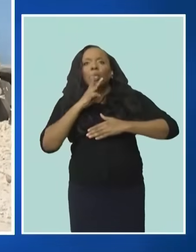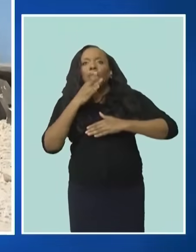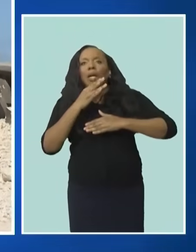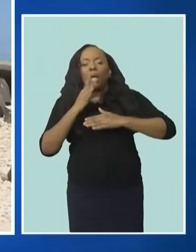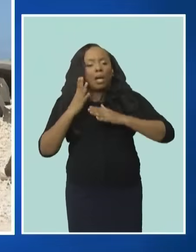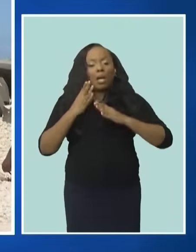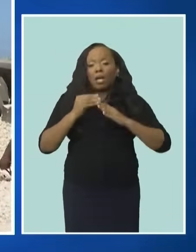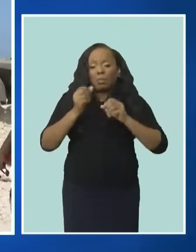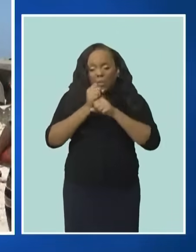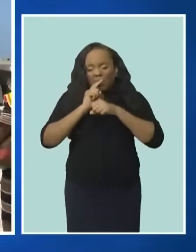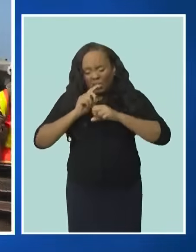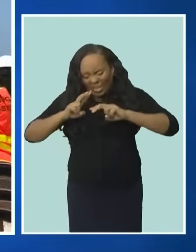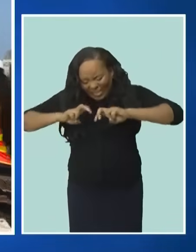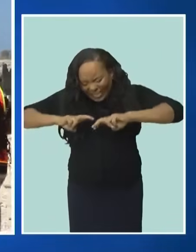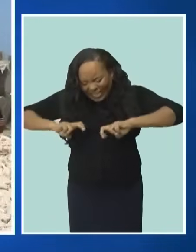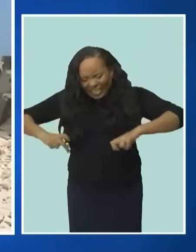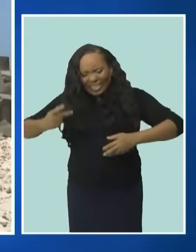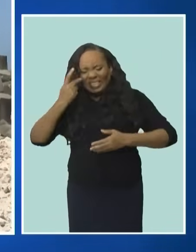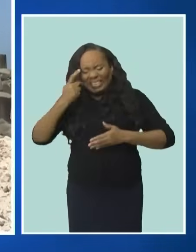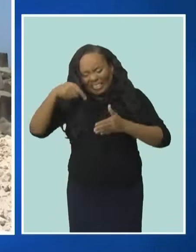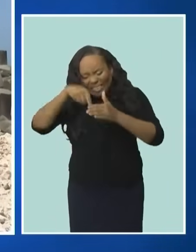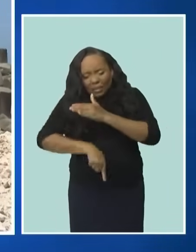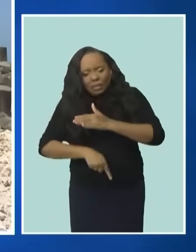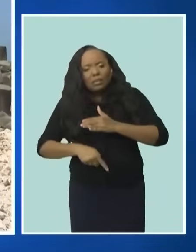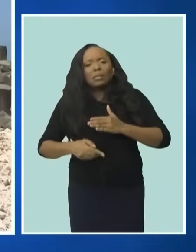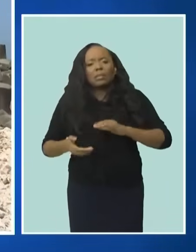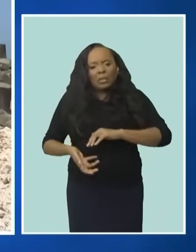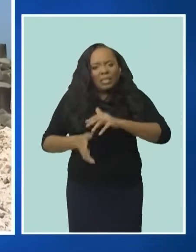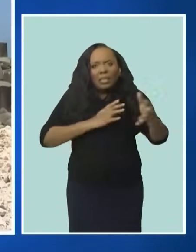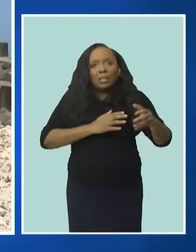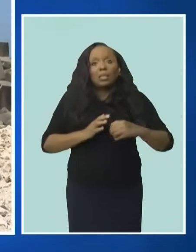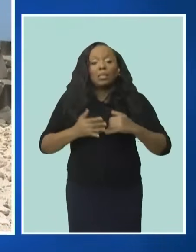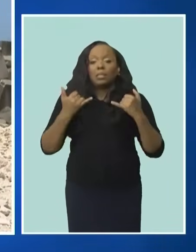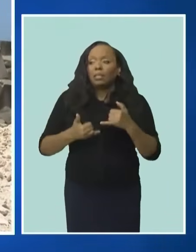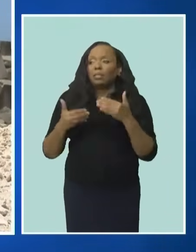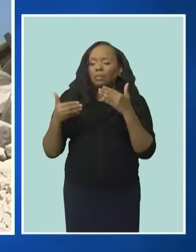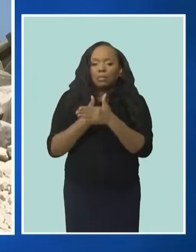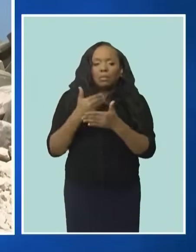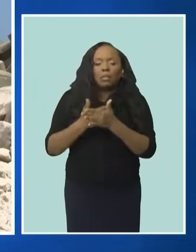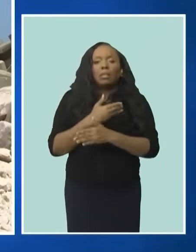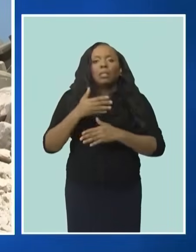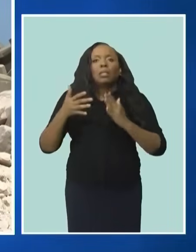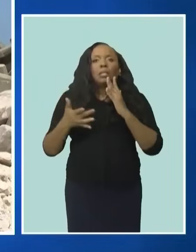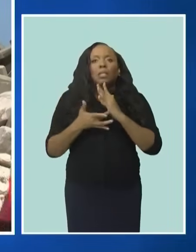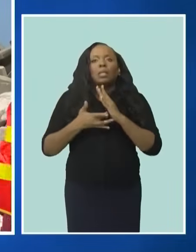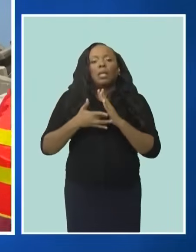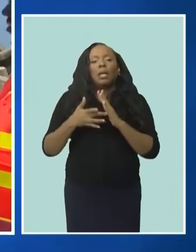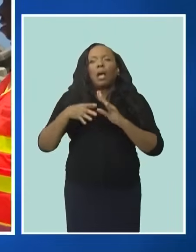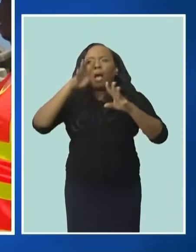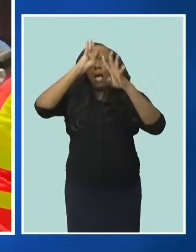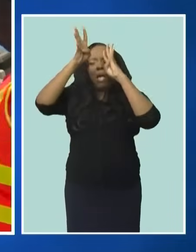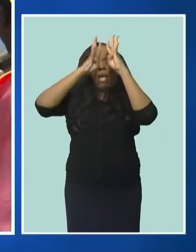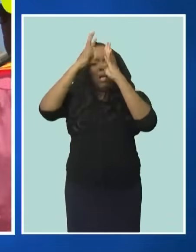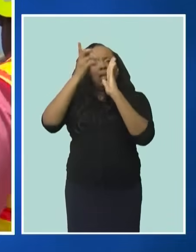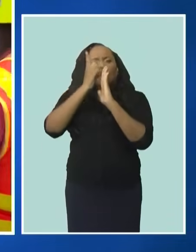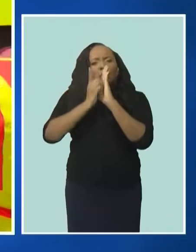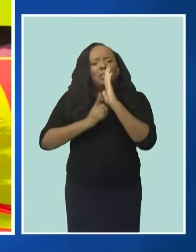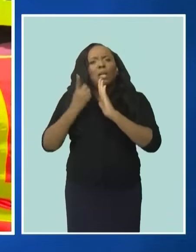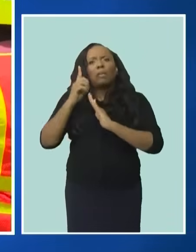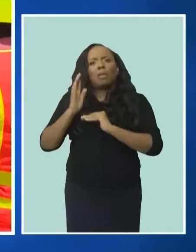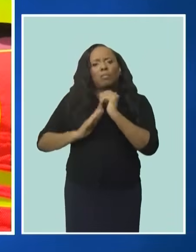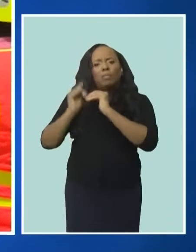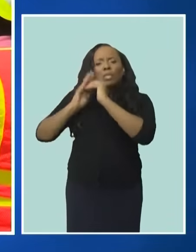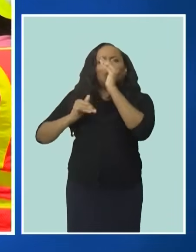the extensively damaged structure. And through the use of modern technology, a design was formulated for the